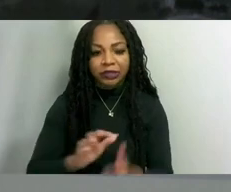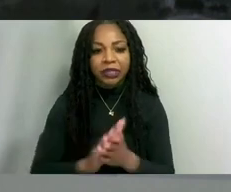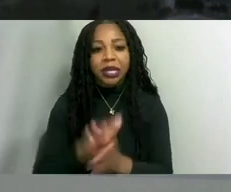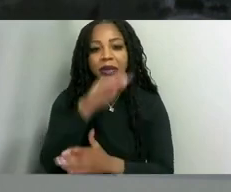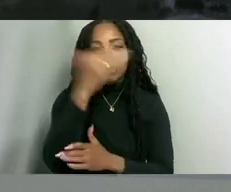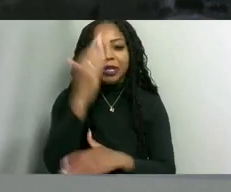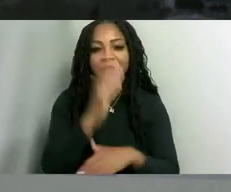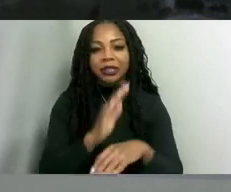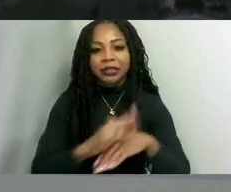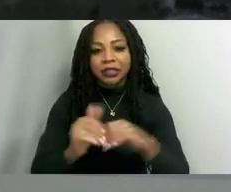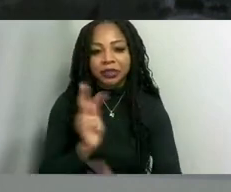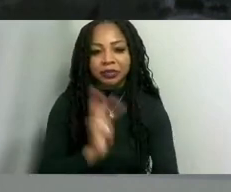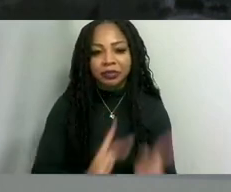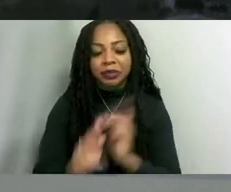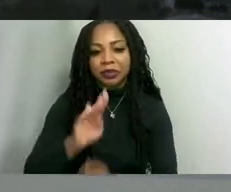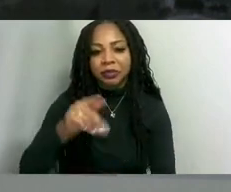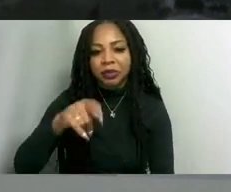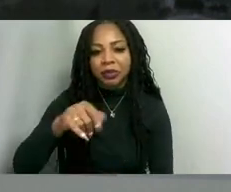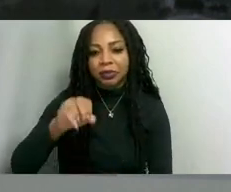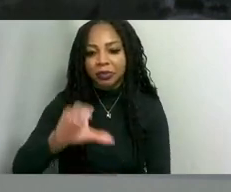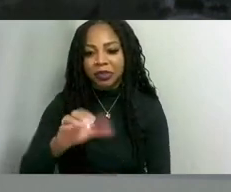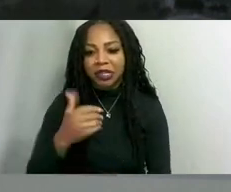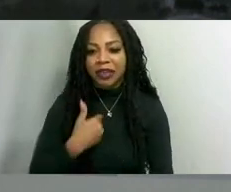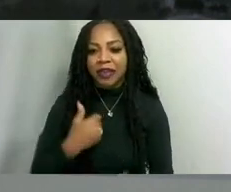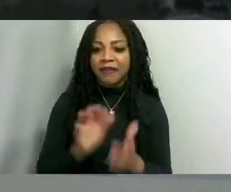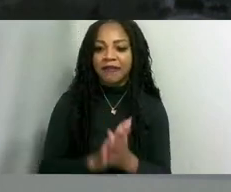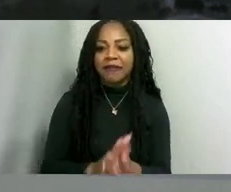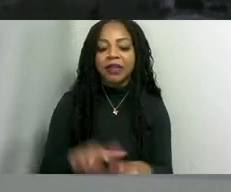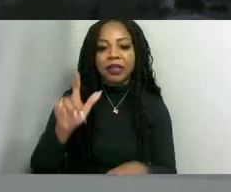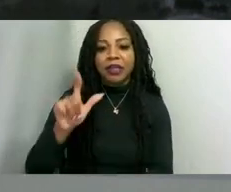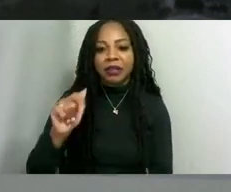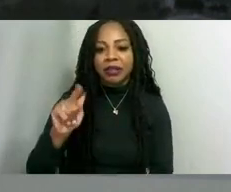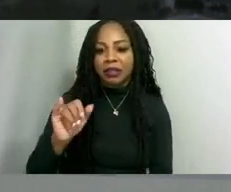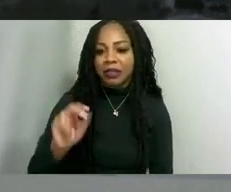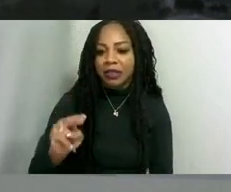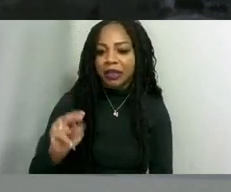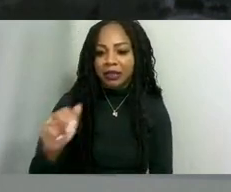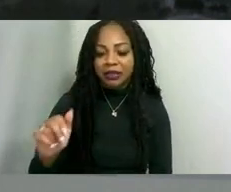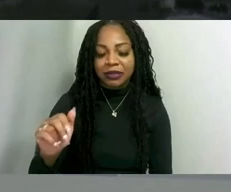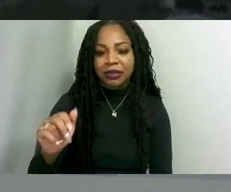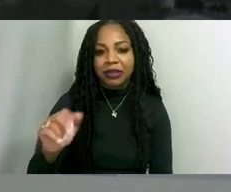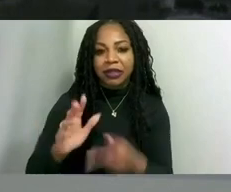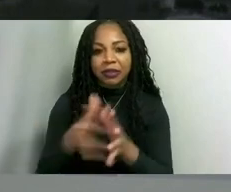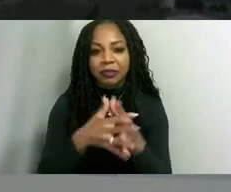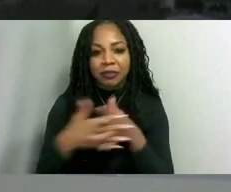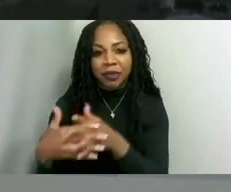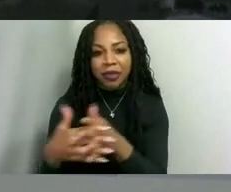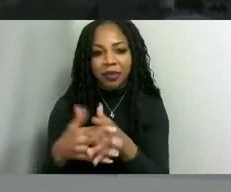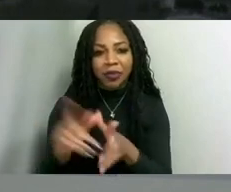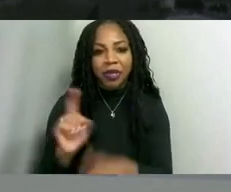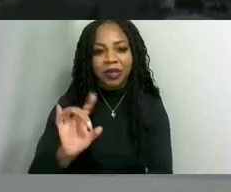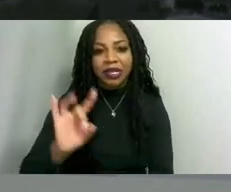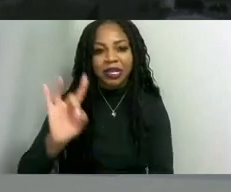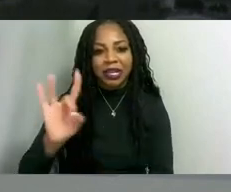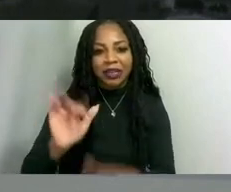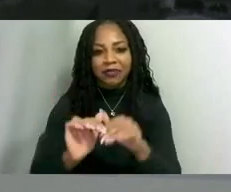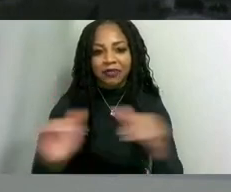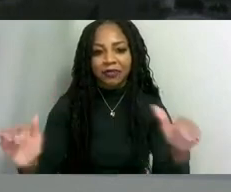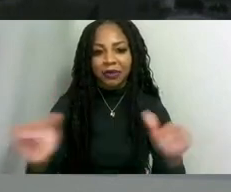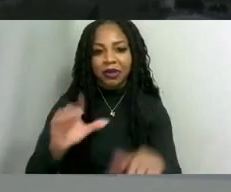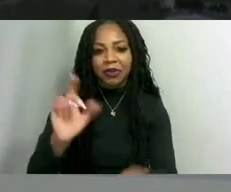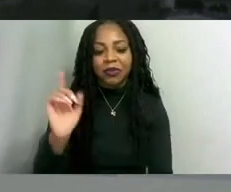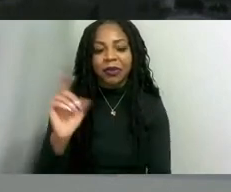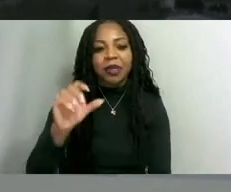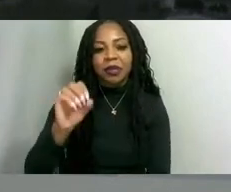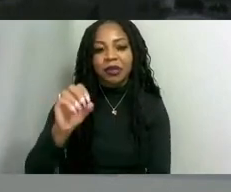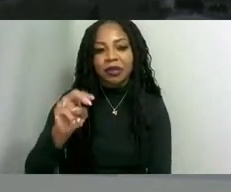the Center for Research on Latin America and the Caribbean on the 8th floor of the Kenef Tower. And if you have not